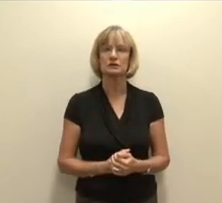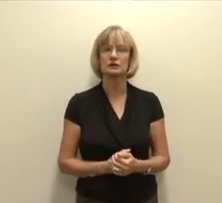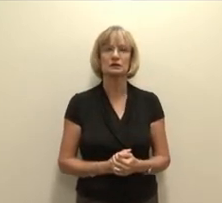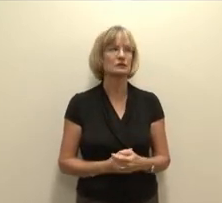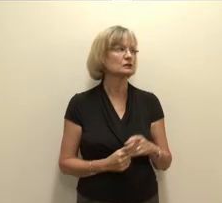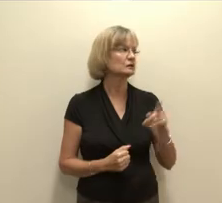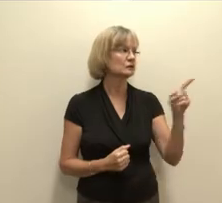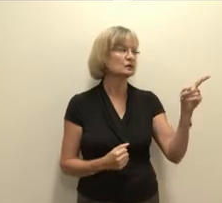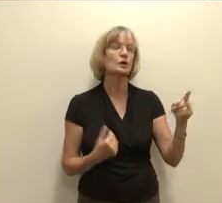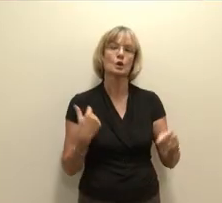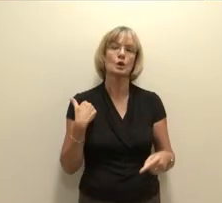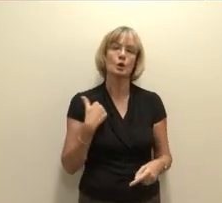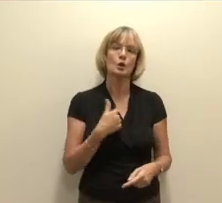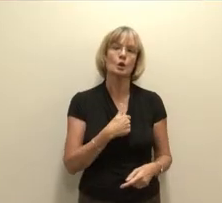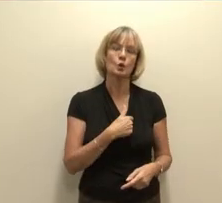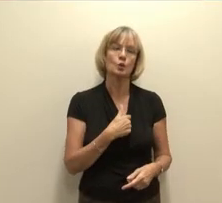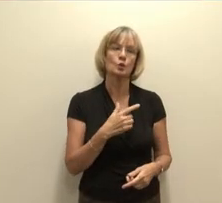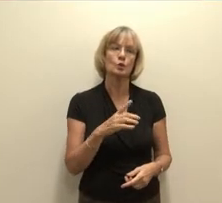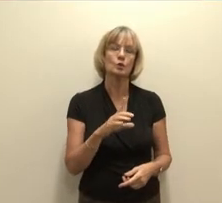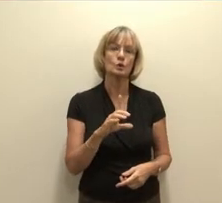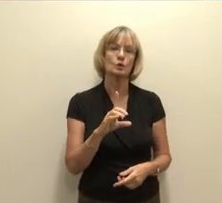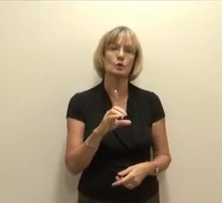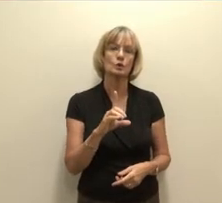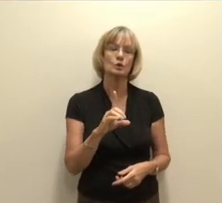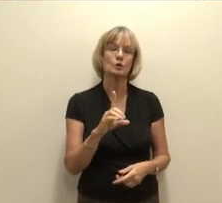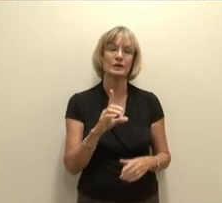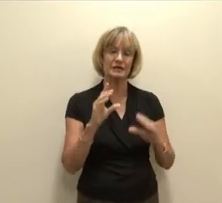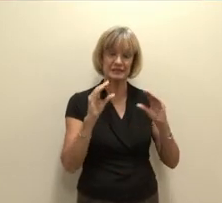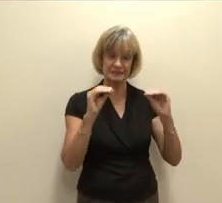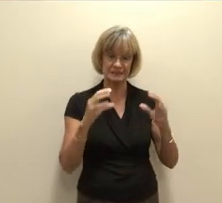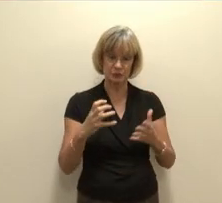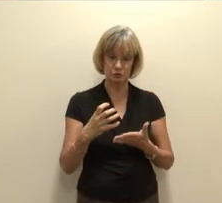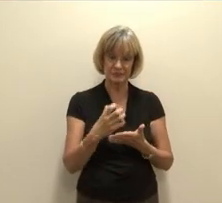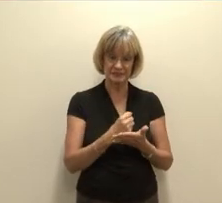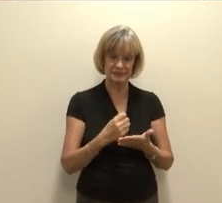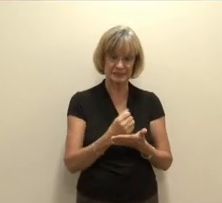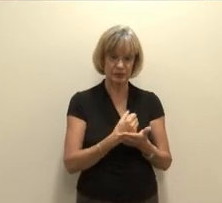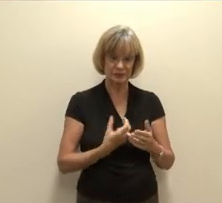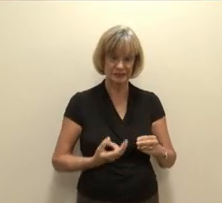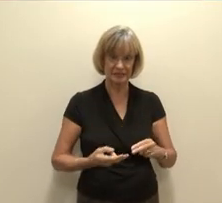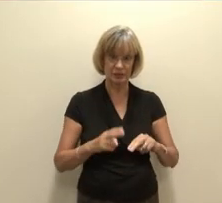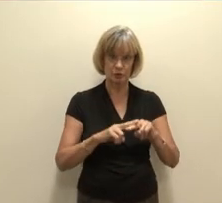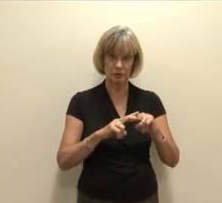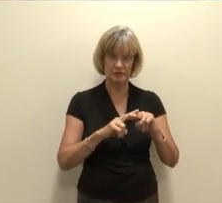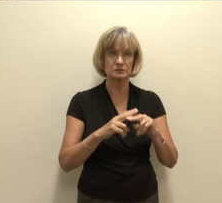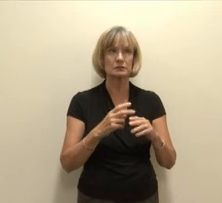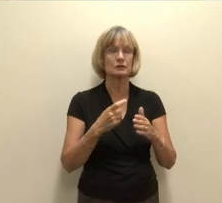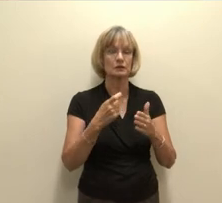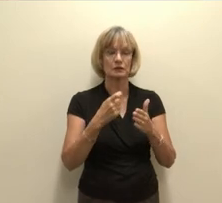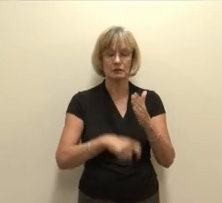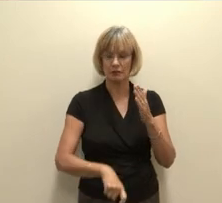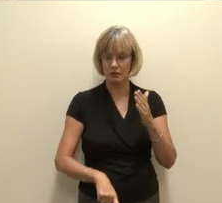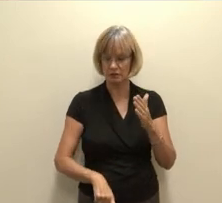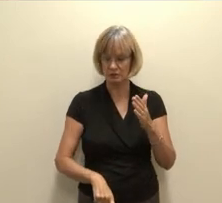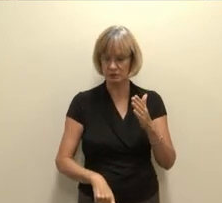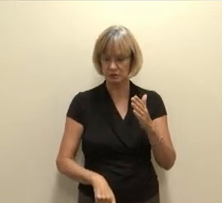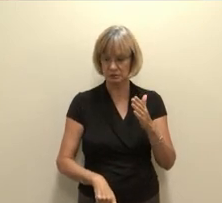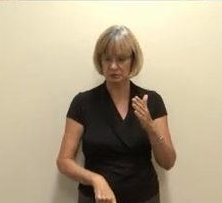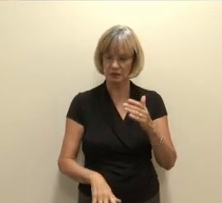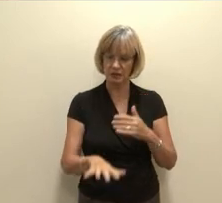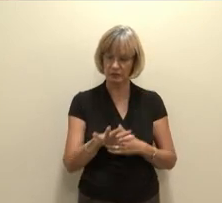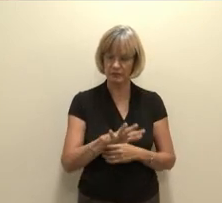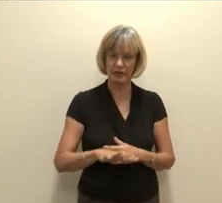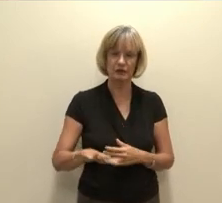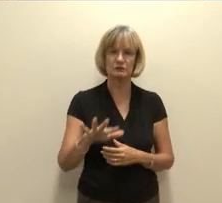Well, we did put quite, we did, this teacher salary increase cost us